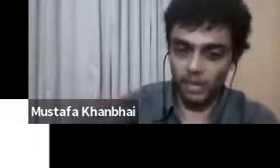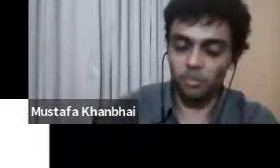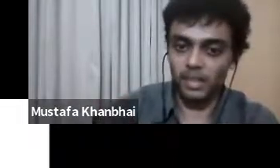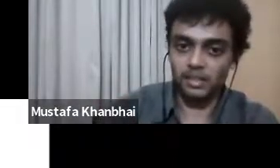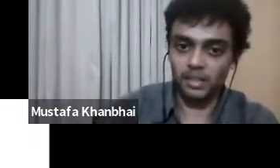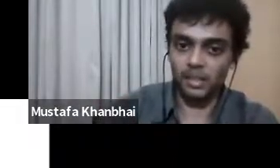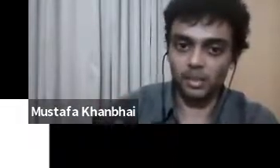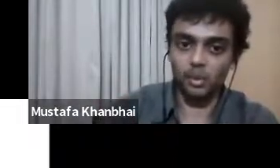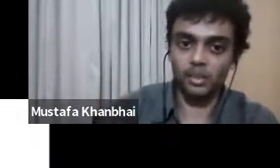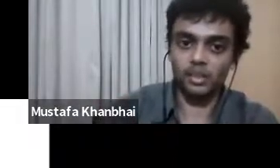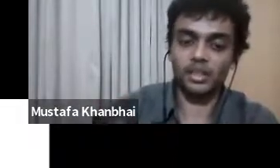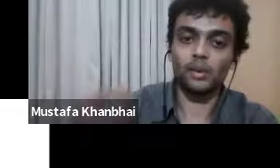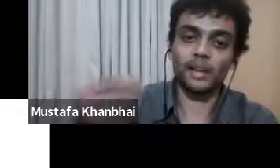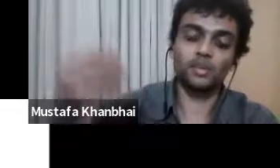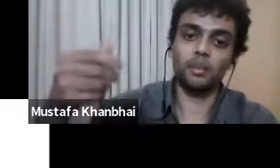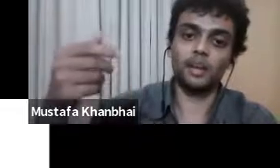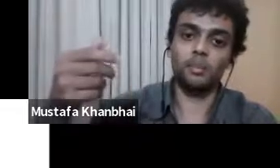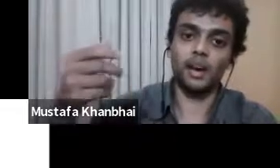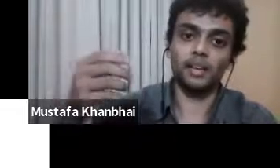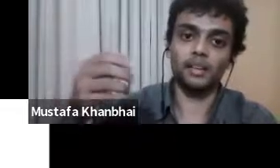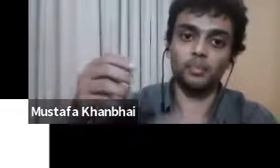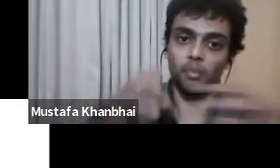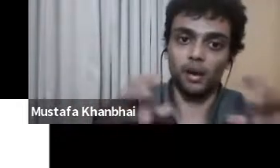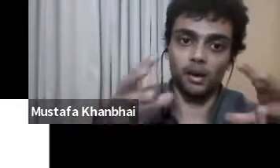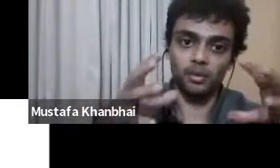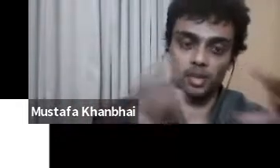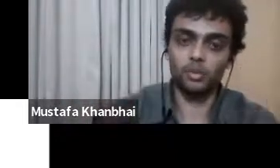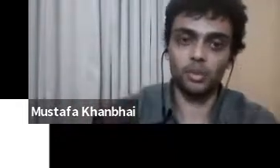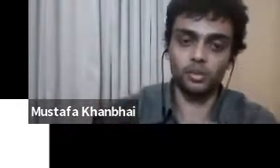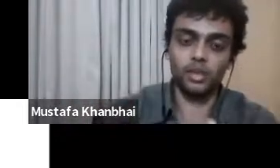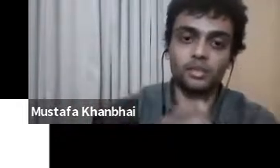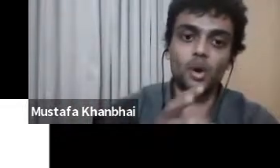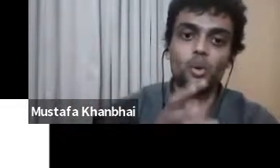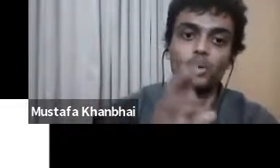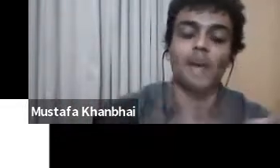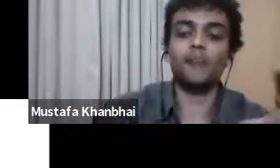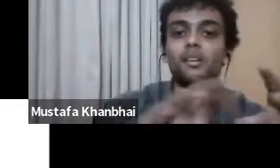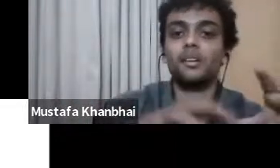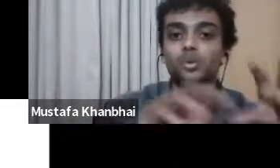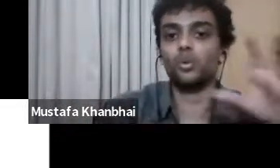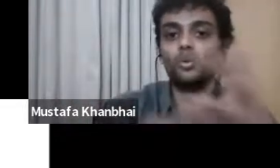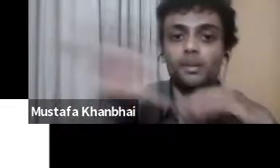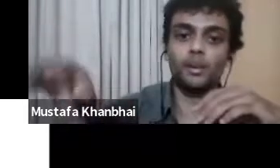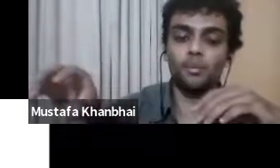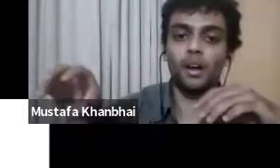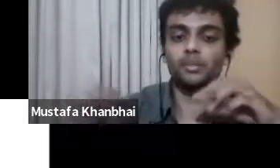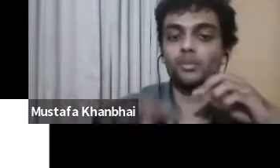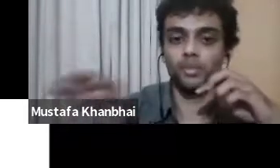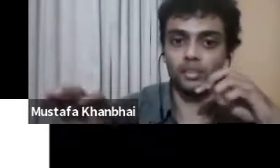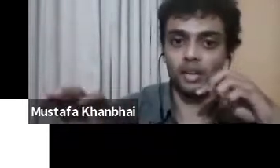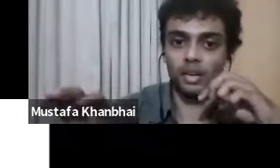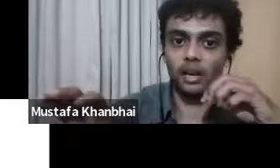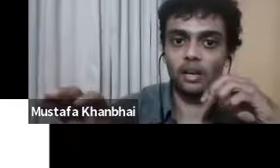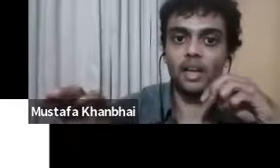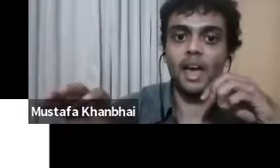actually made by the Santal community. They were actually made by Jadu Patwas who traveled through different parts